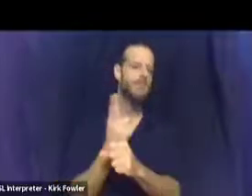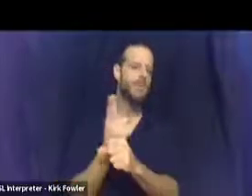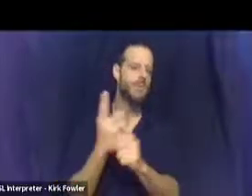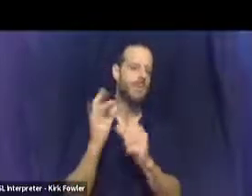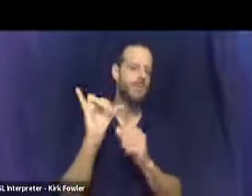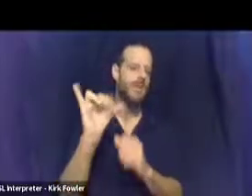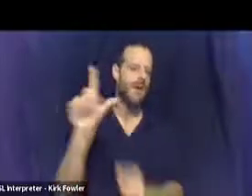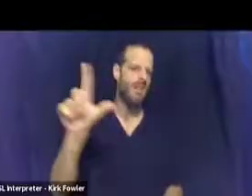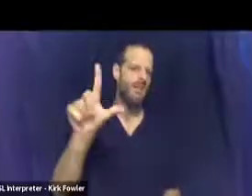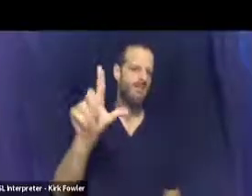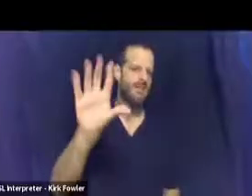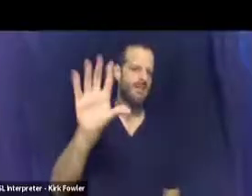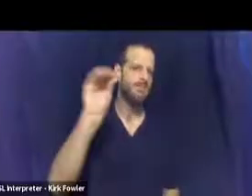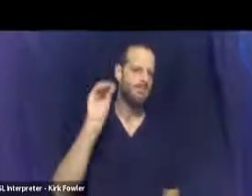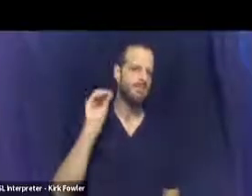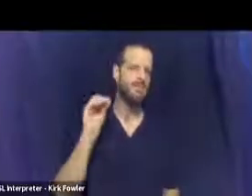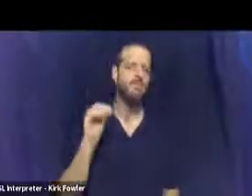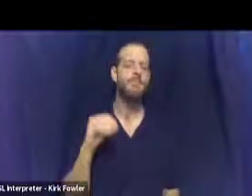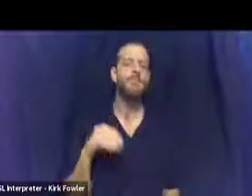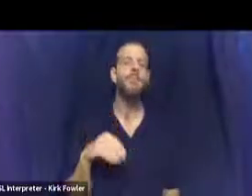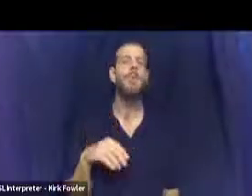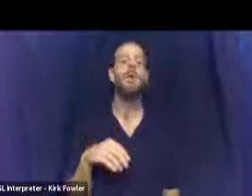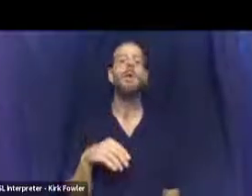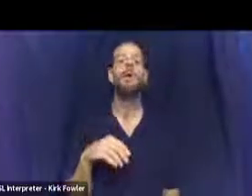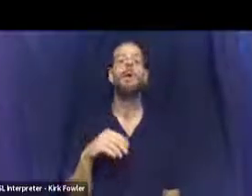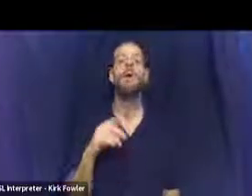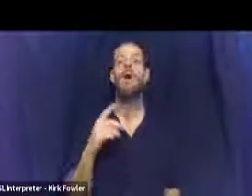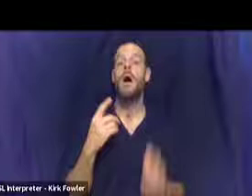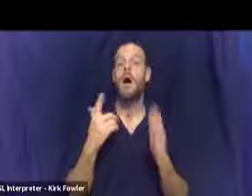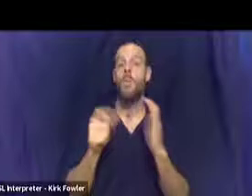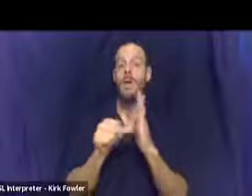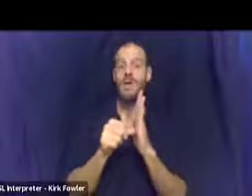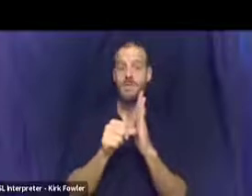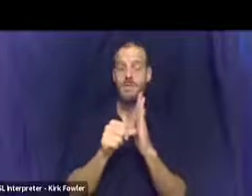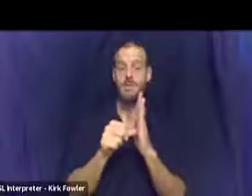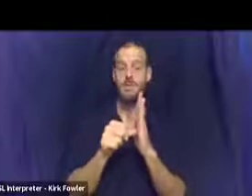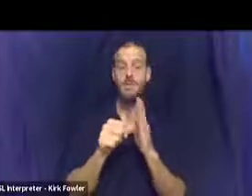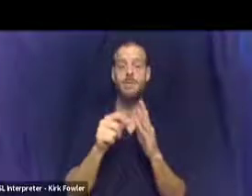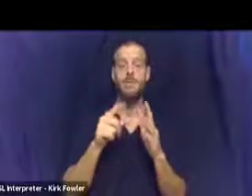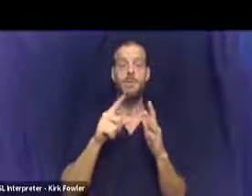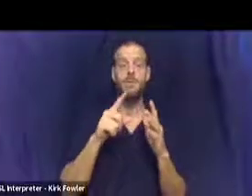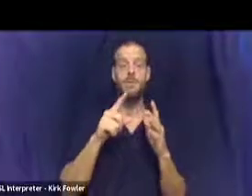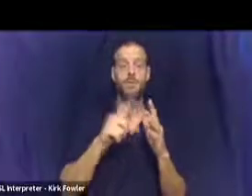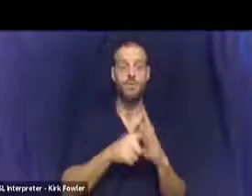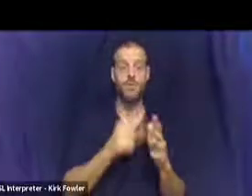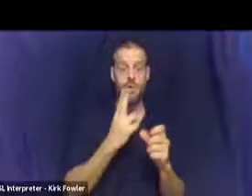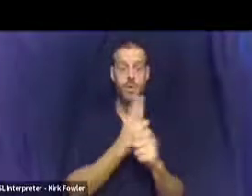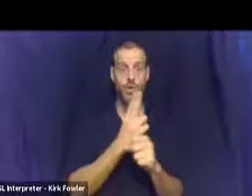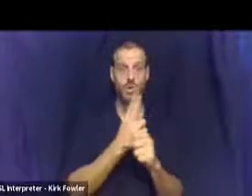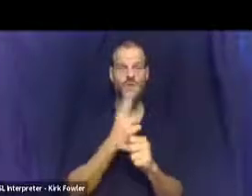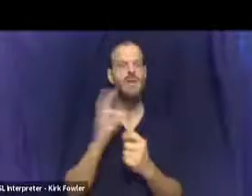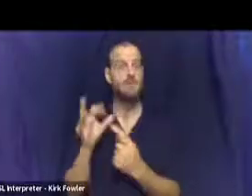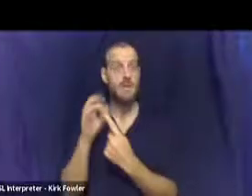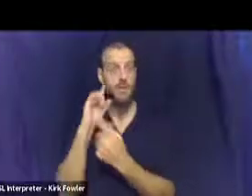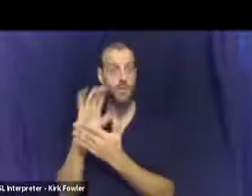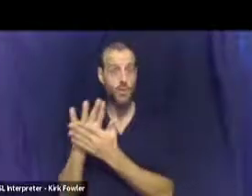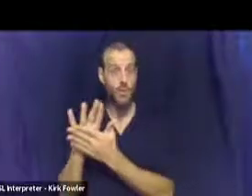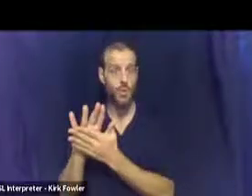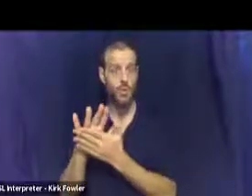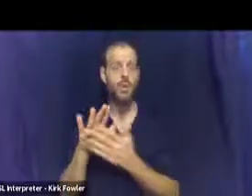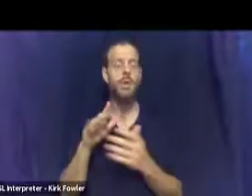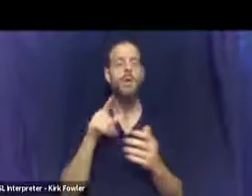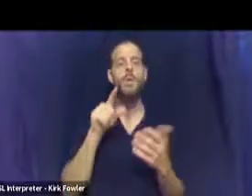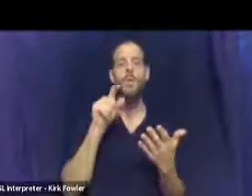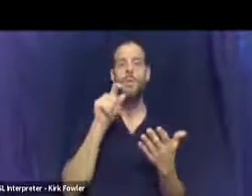One of the things that I just wanted to emphasize here is in implementation, especially if you're doing this in a school system, when we write goals,